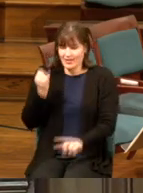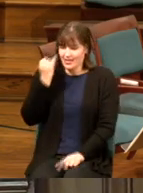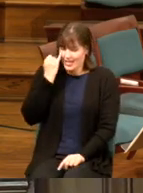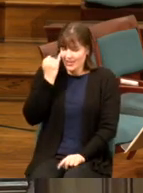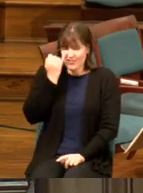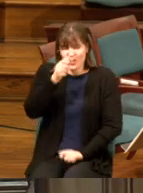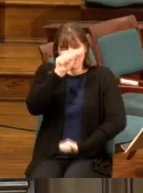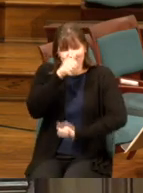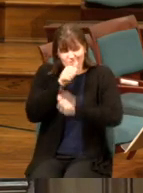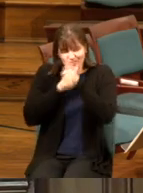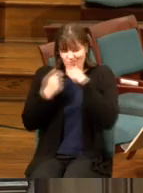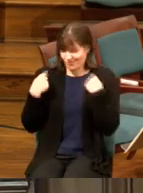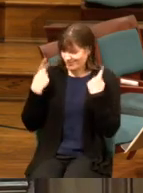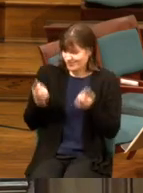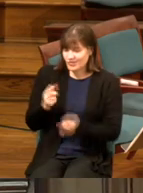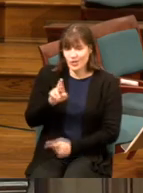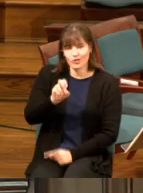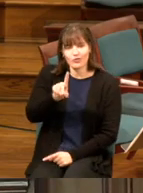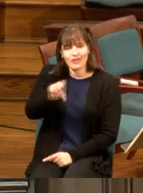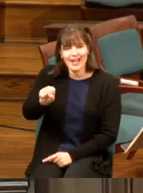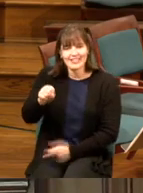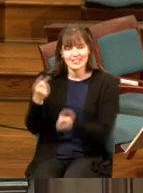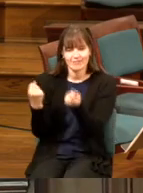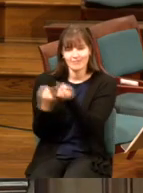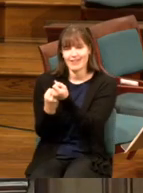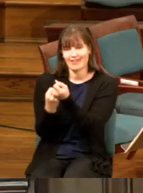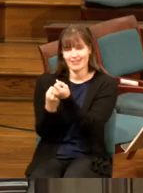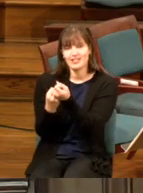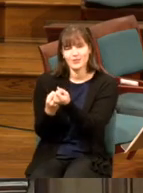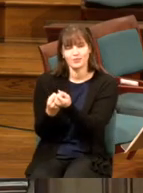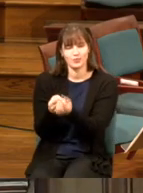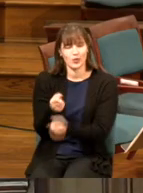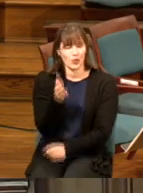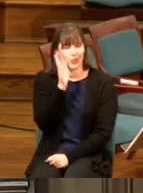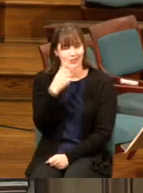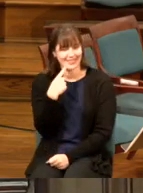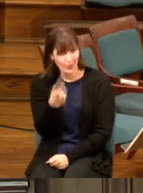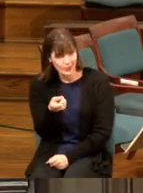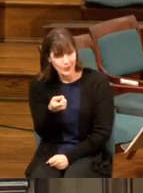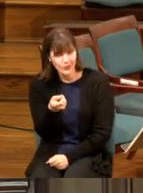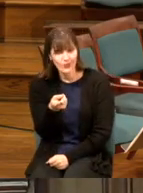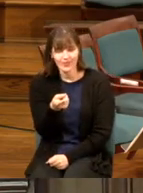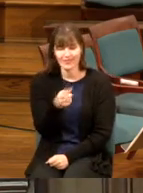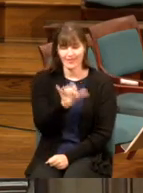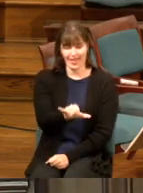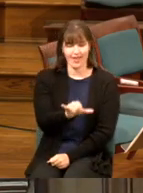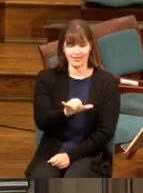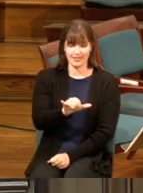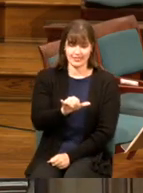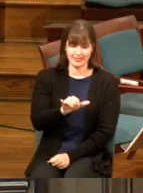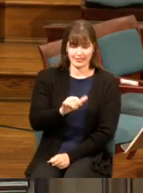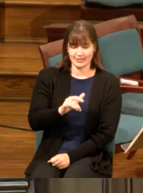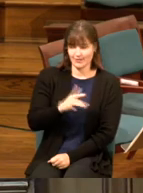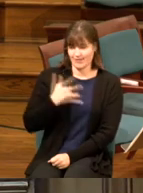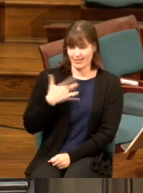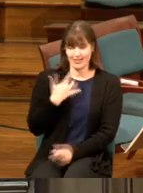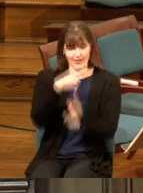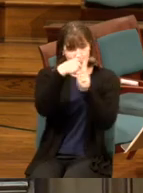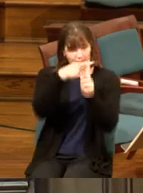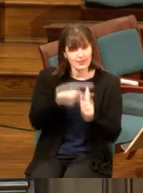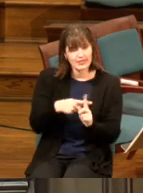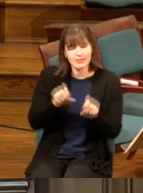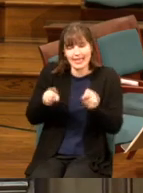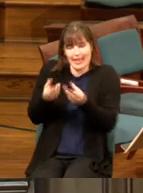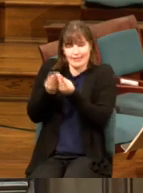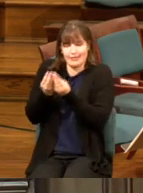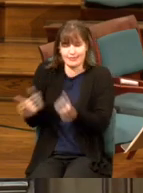fan will tell you that optimism can disappear as quickly as it